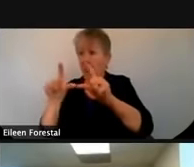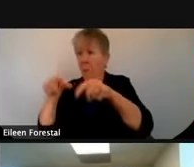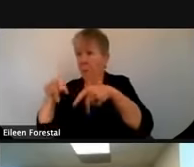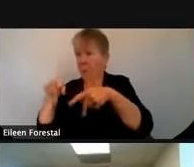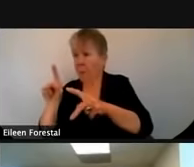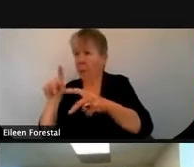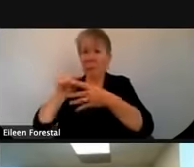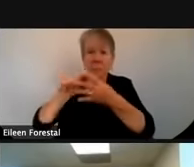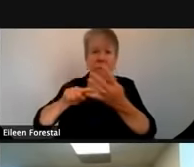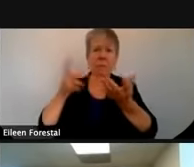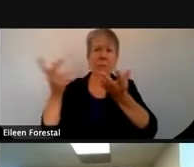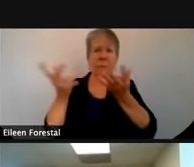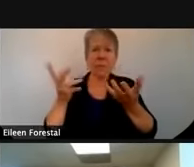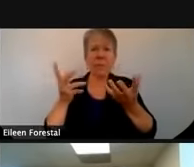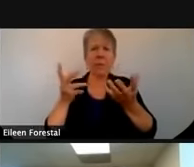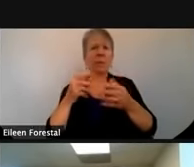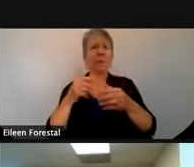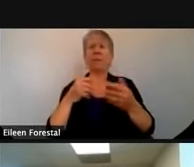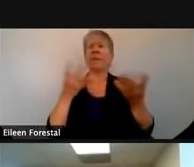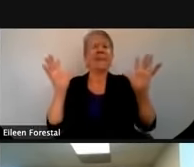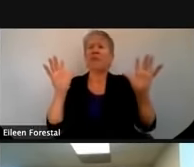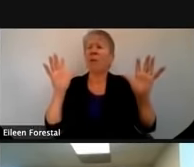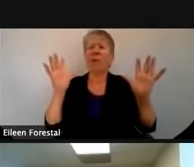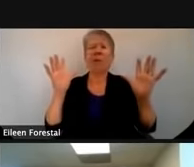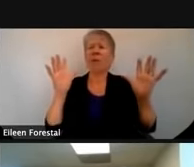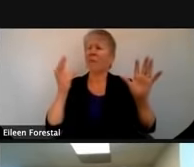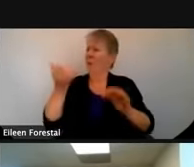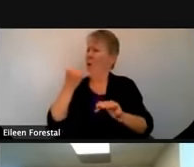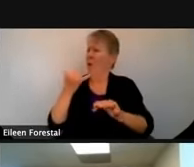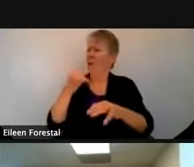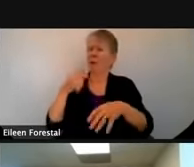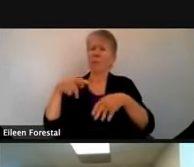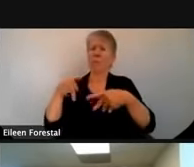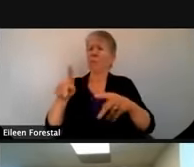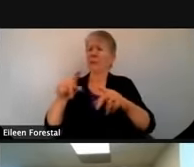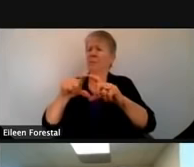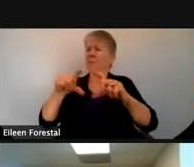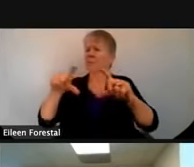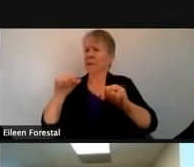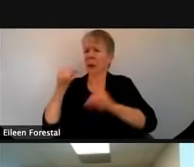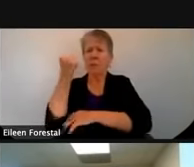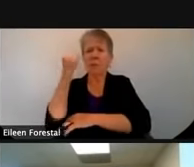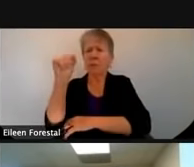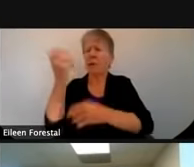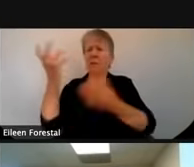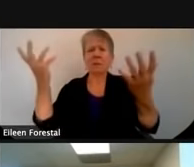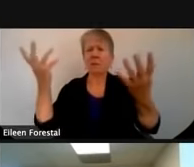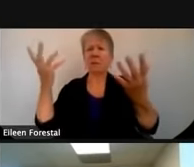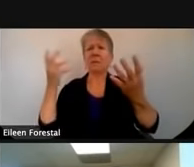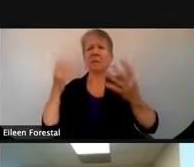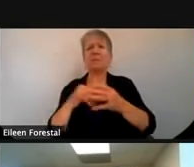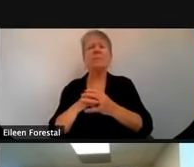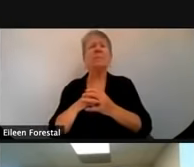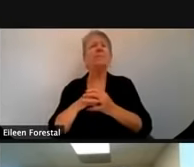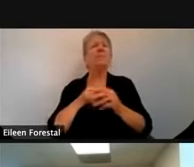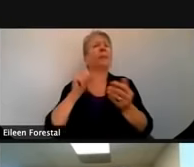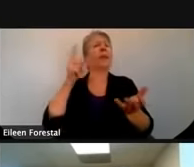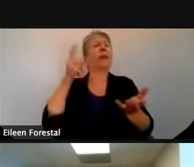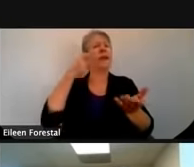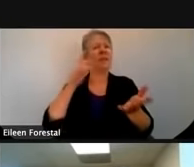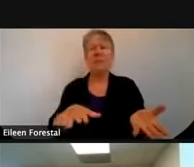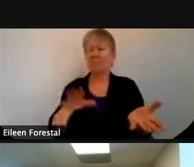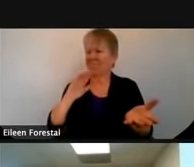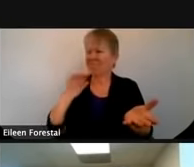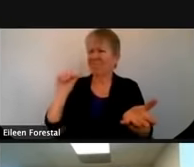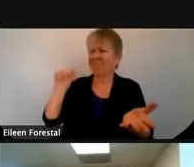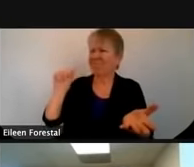I was asked this morning in an interview, and I used two adjectives, silly and dangerous. I want to say, for